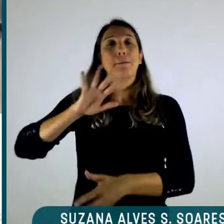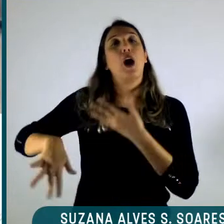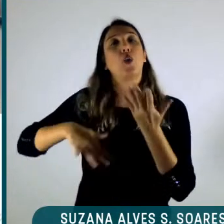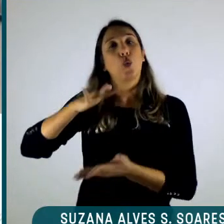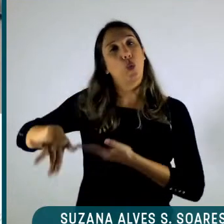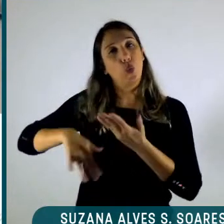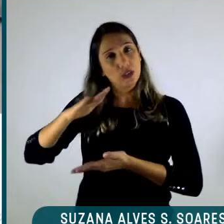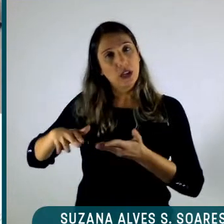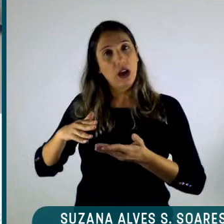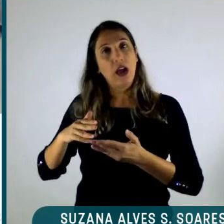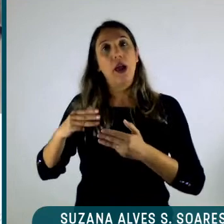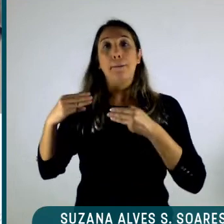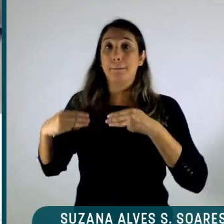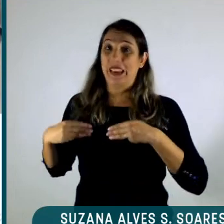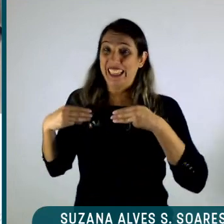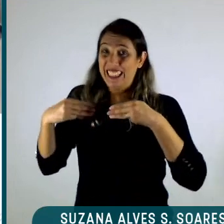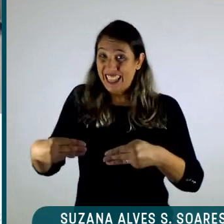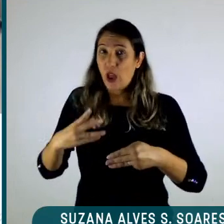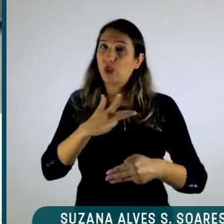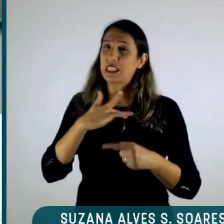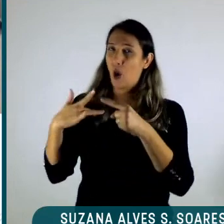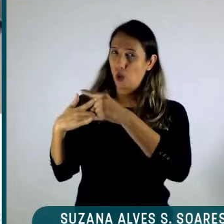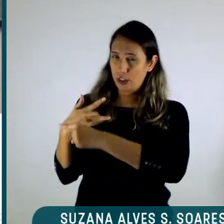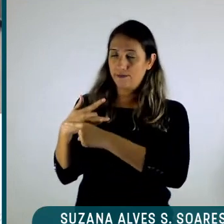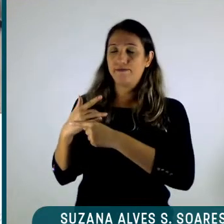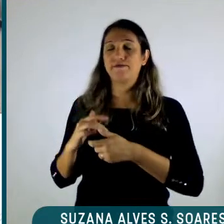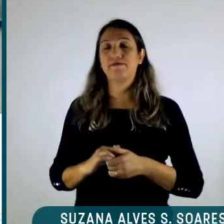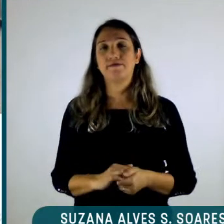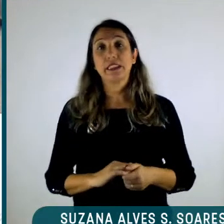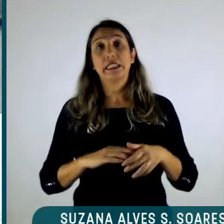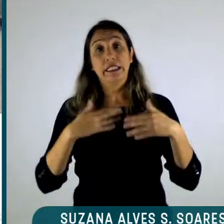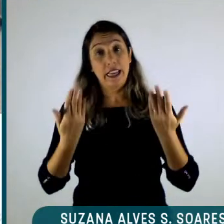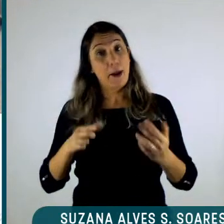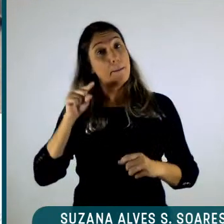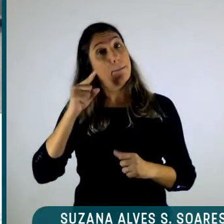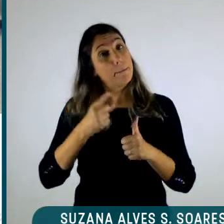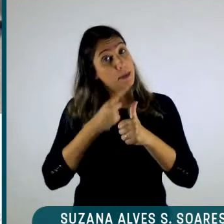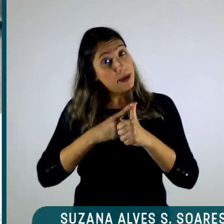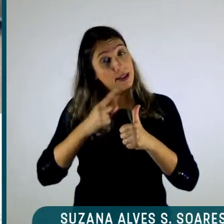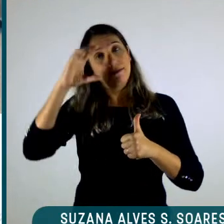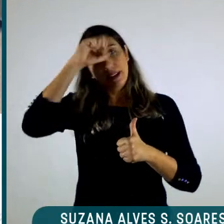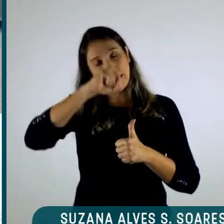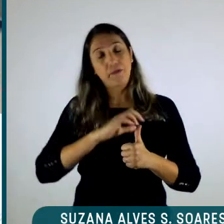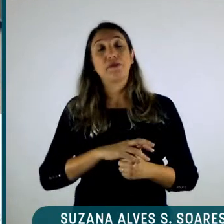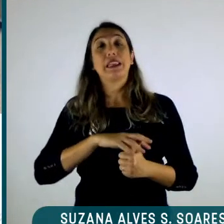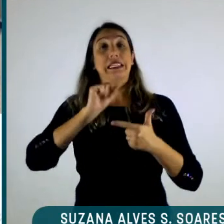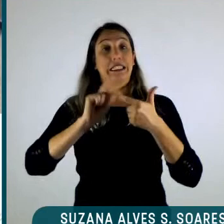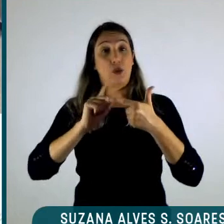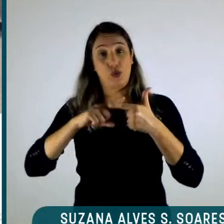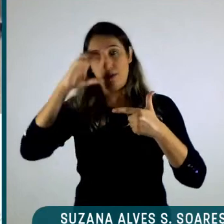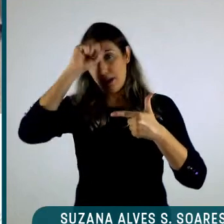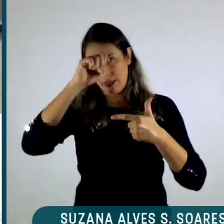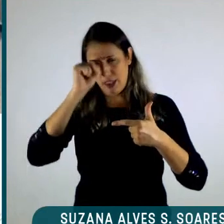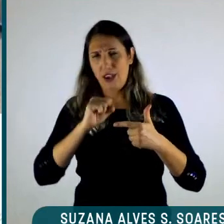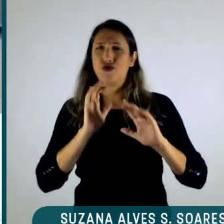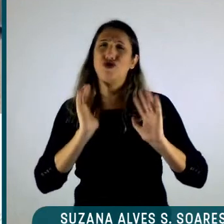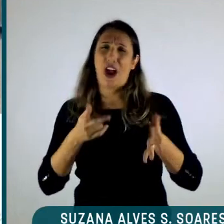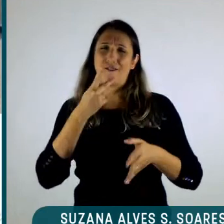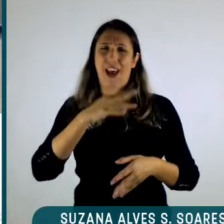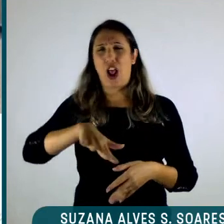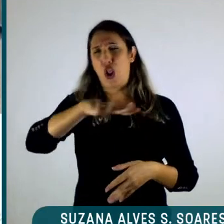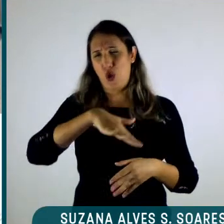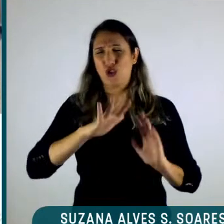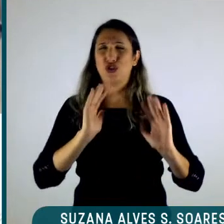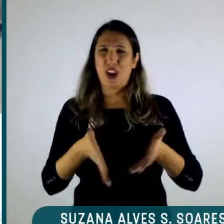mess we had in the Ministry of Health. So this is the first lesson learned. The